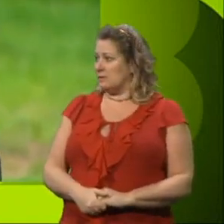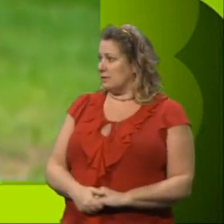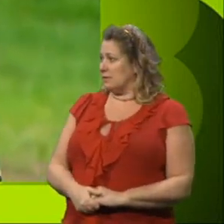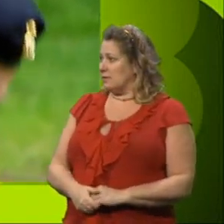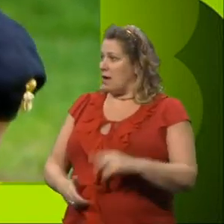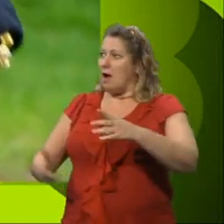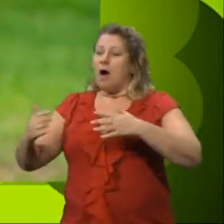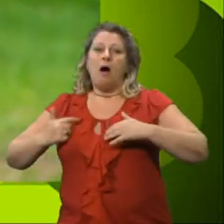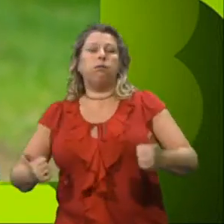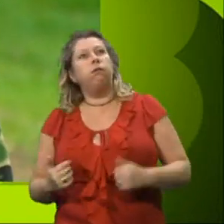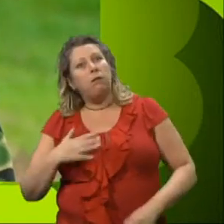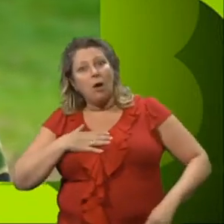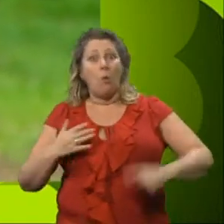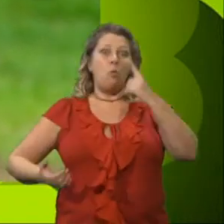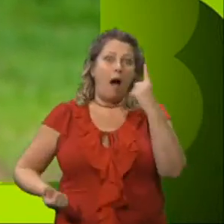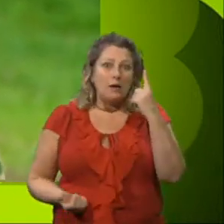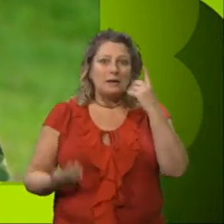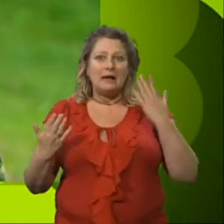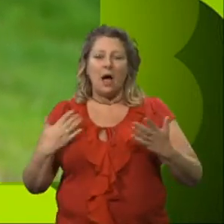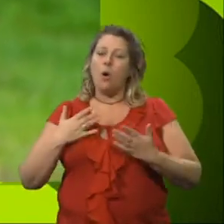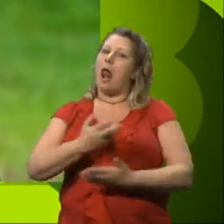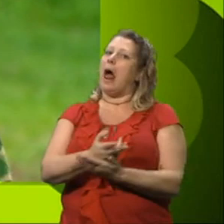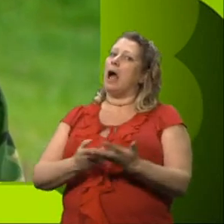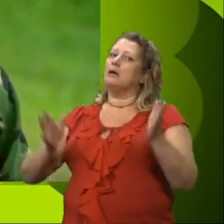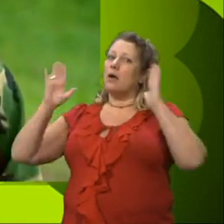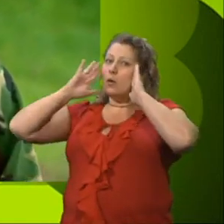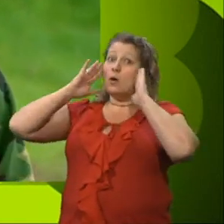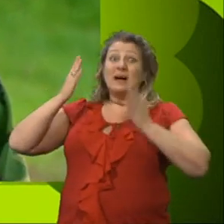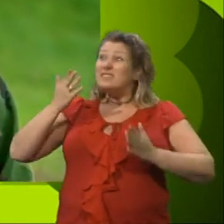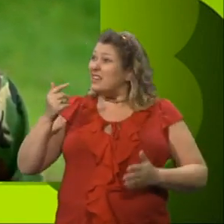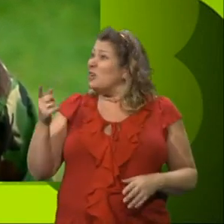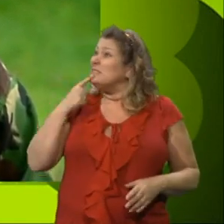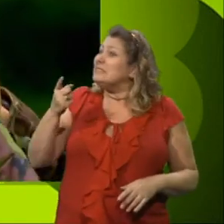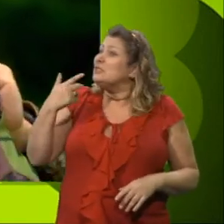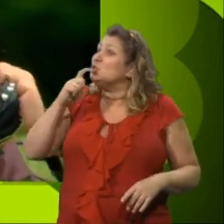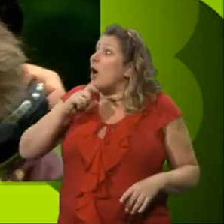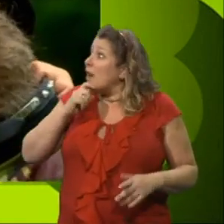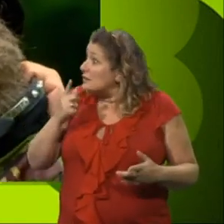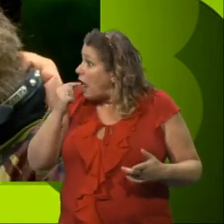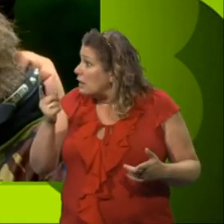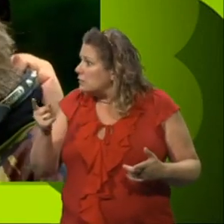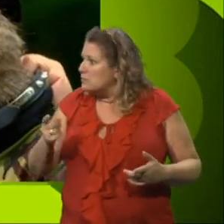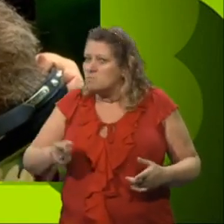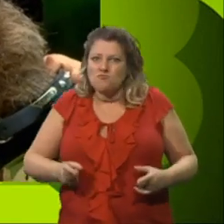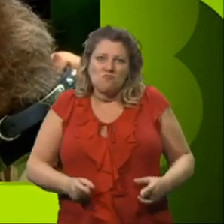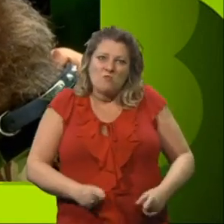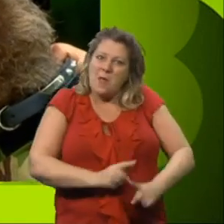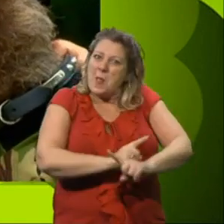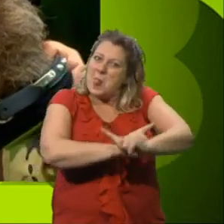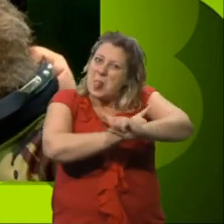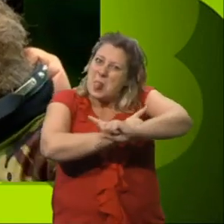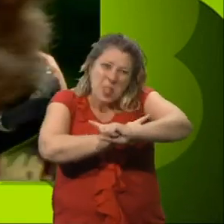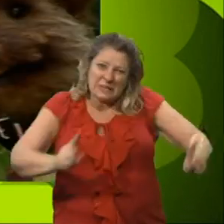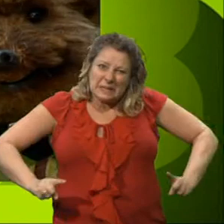That's one. Time for a little lie down, I think. Any chance of that chocolate you mentioned? Right. That does